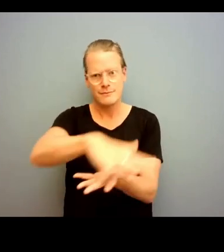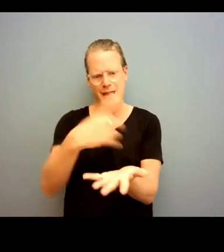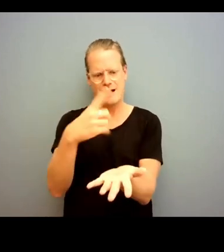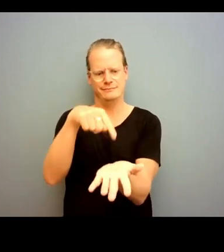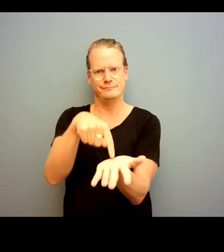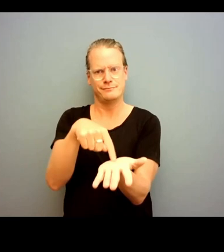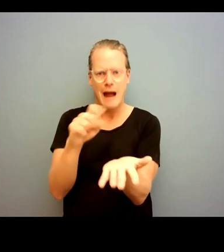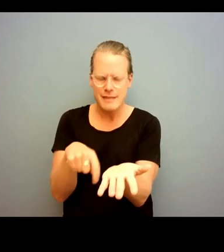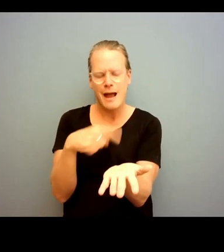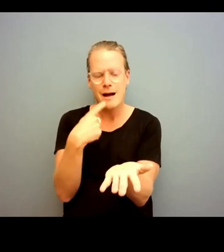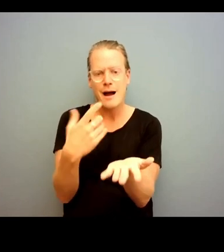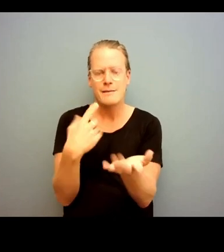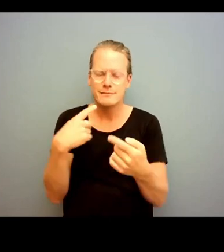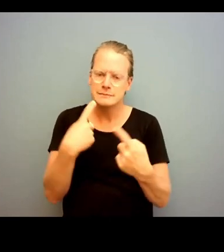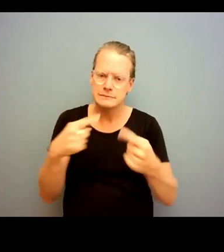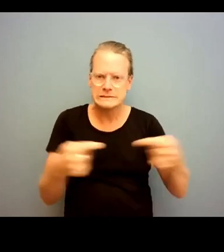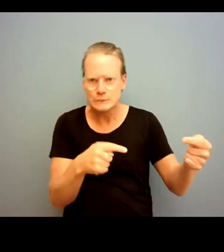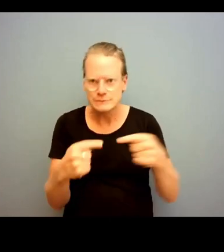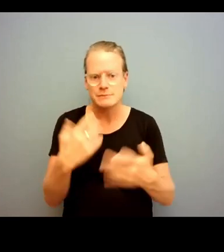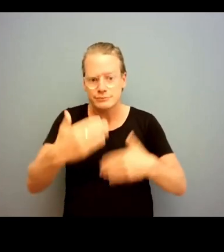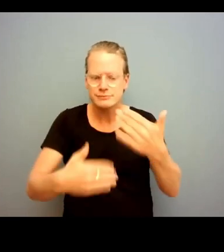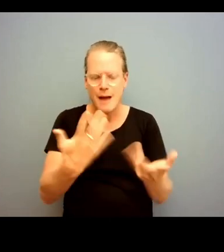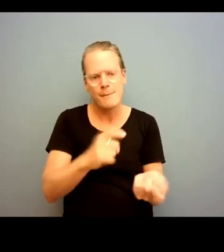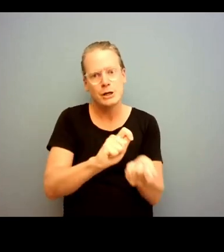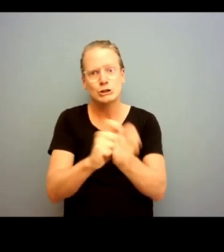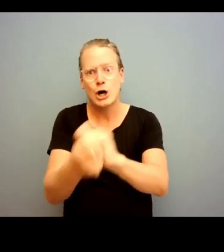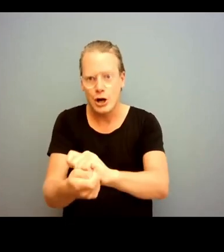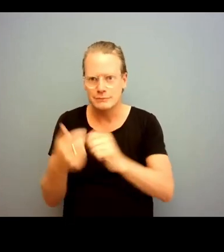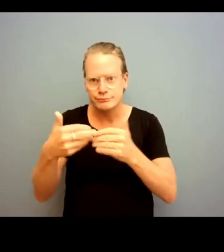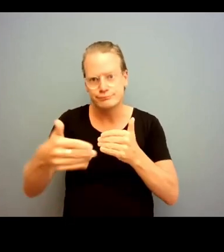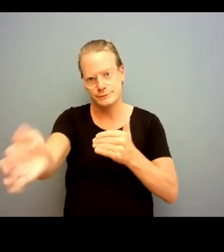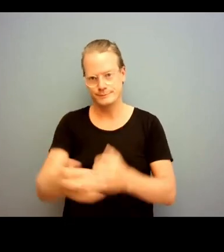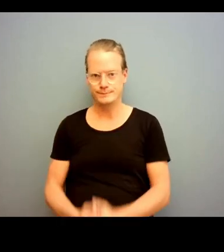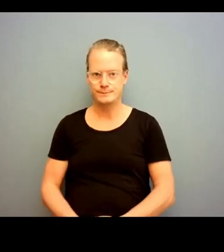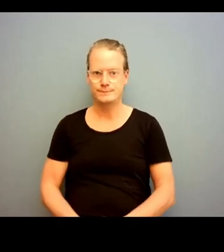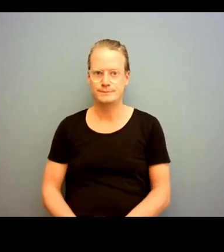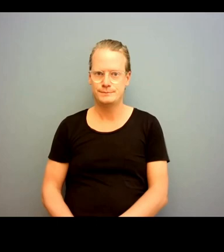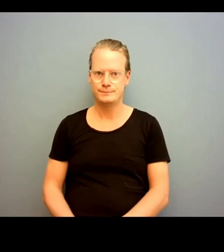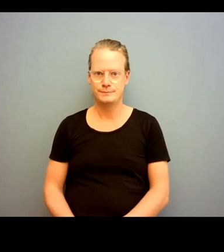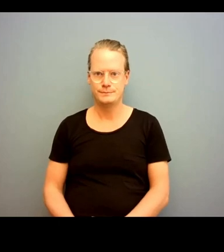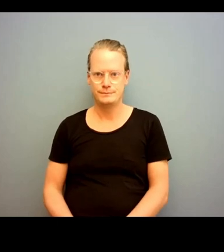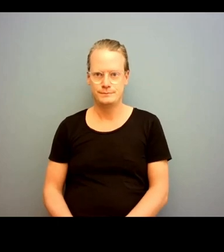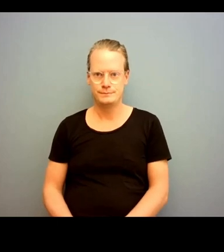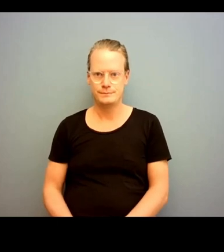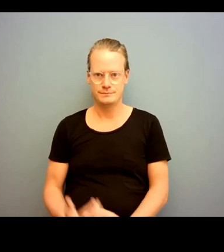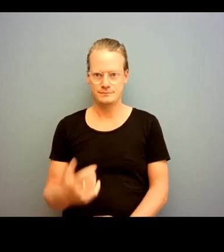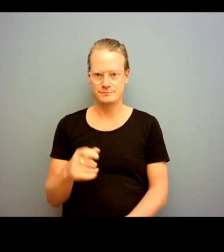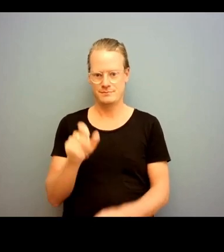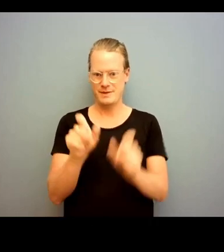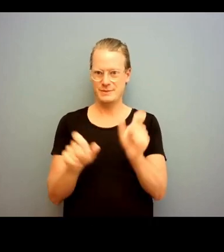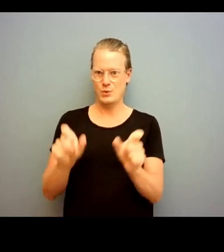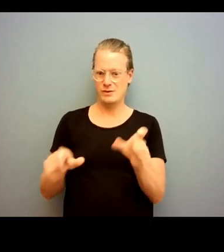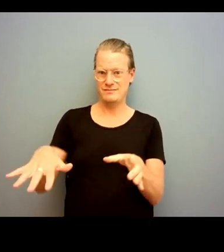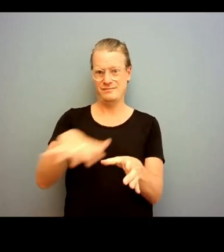For us Sami, our people living with or without disabilities are important and valuable members of our society.